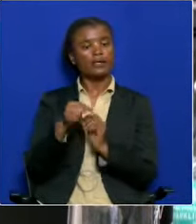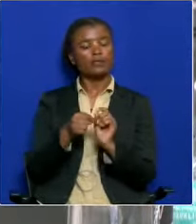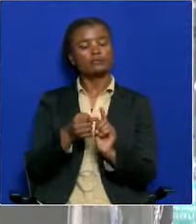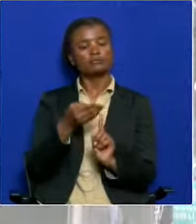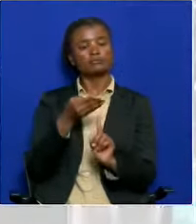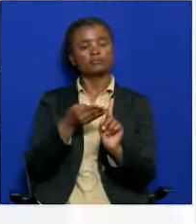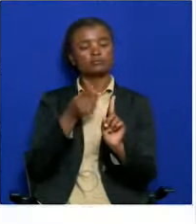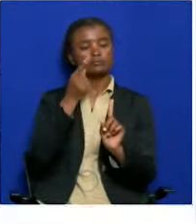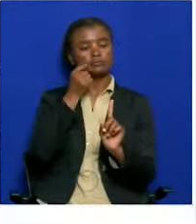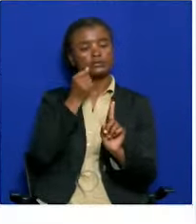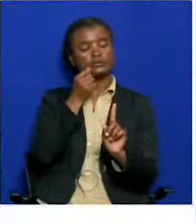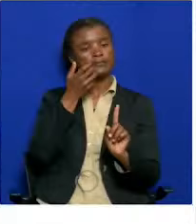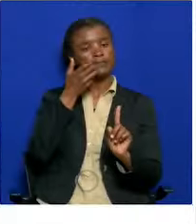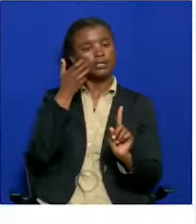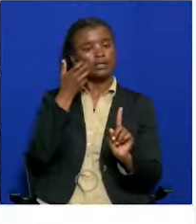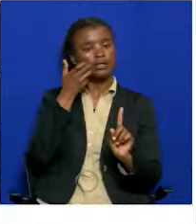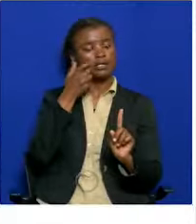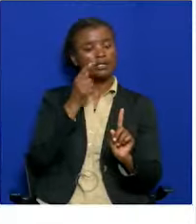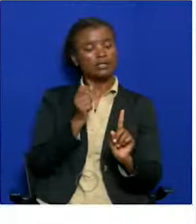Yes.